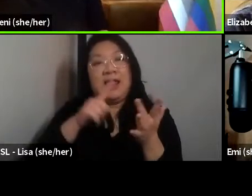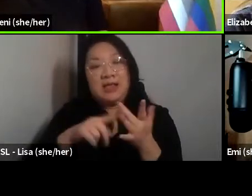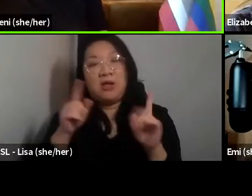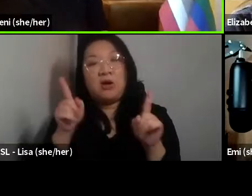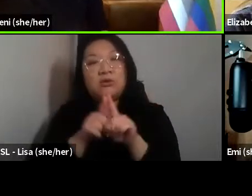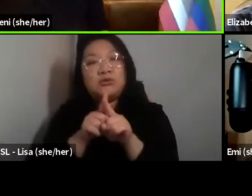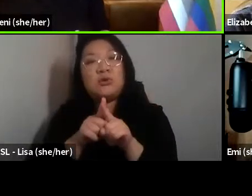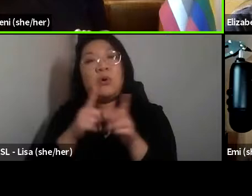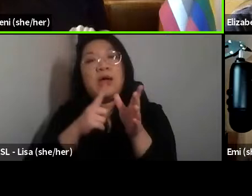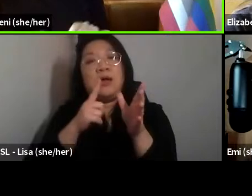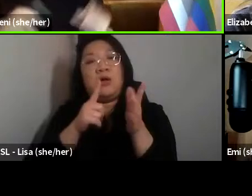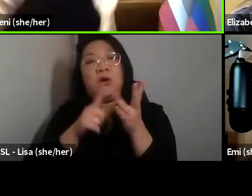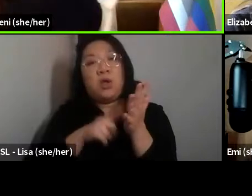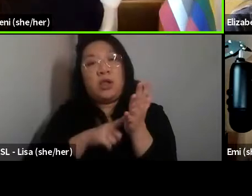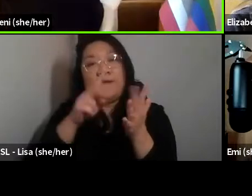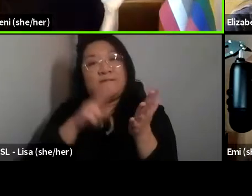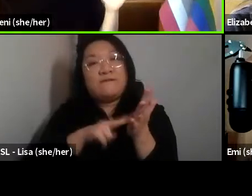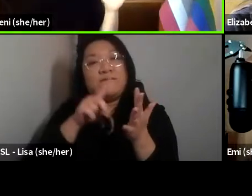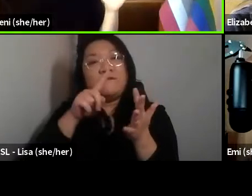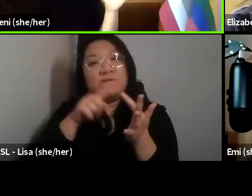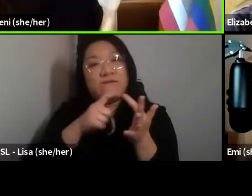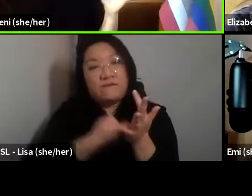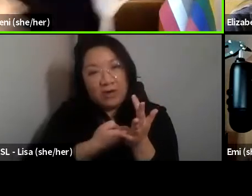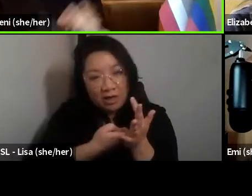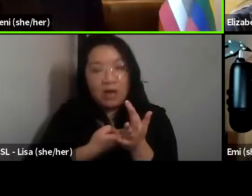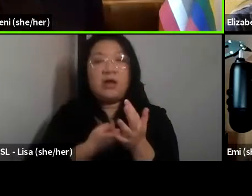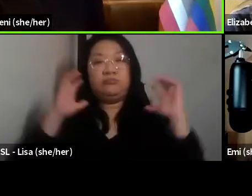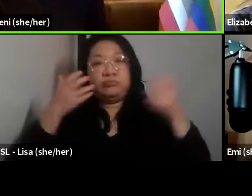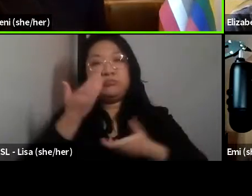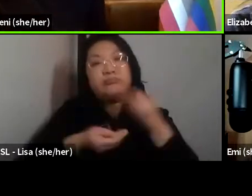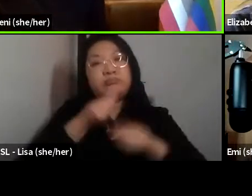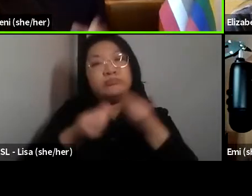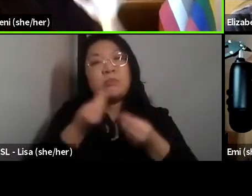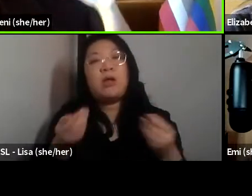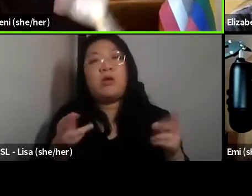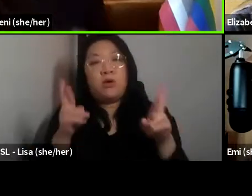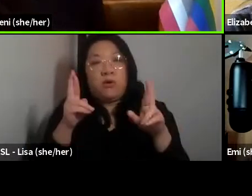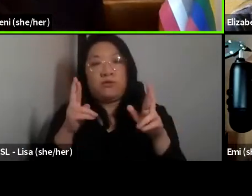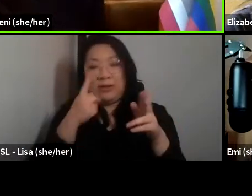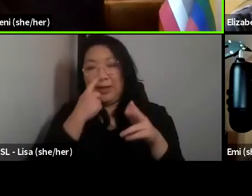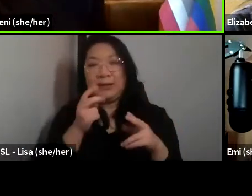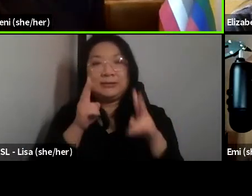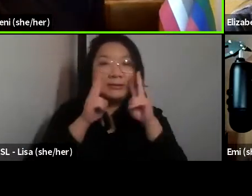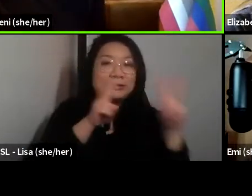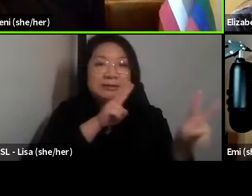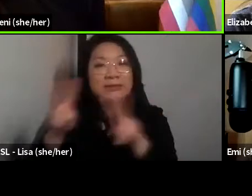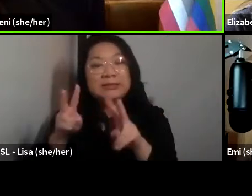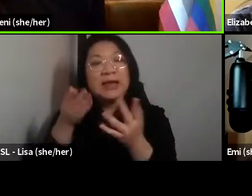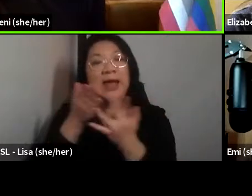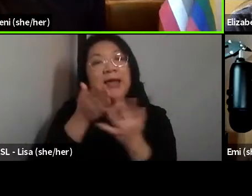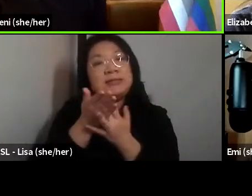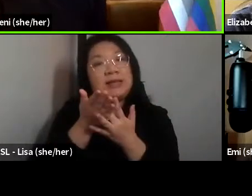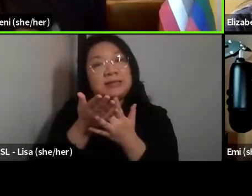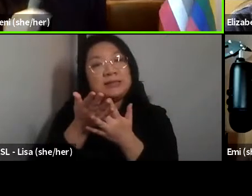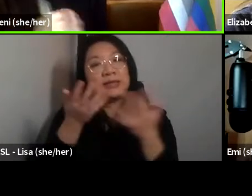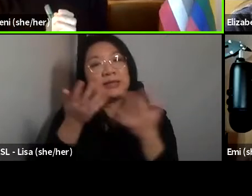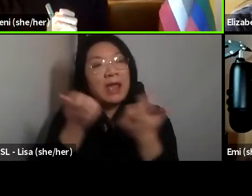audio describer. So hopefully that is all accessible and you can see how to access those people